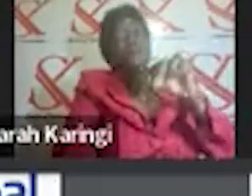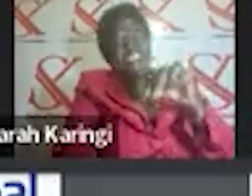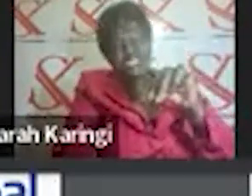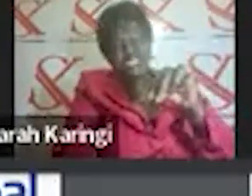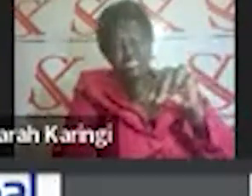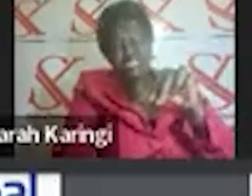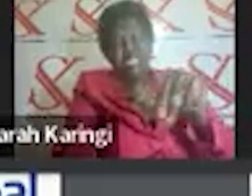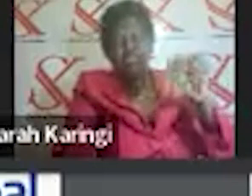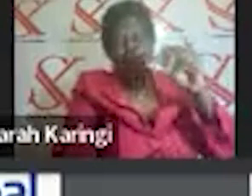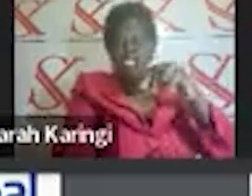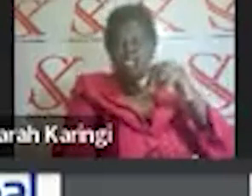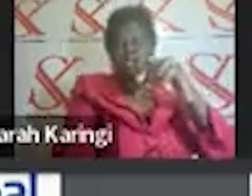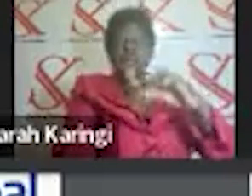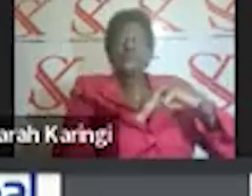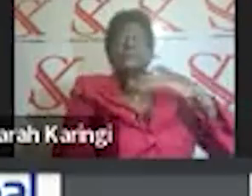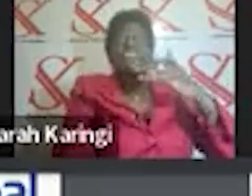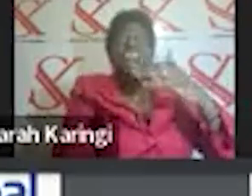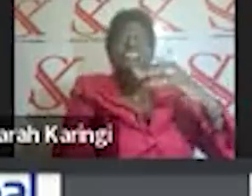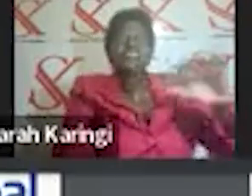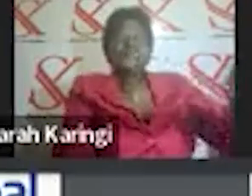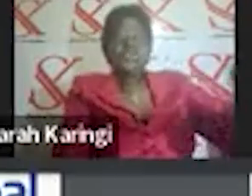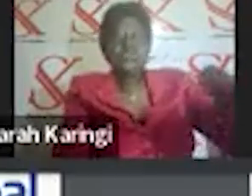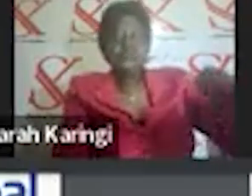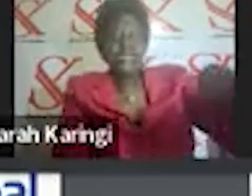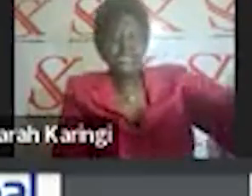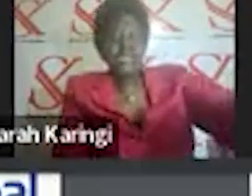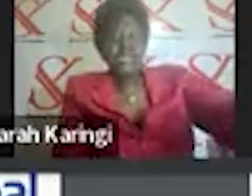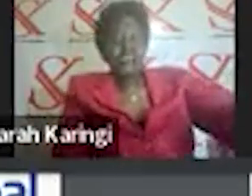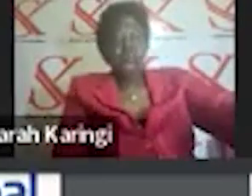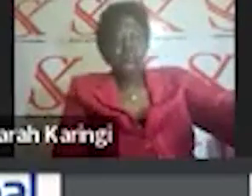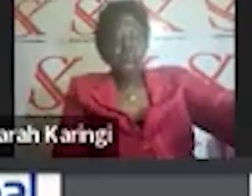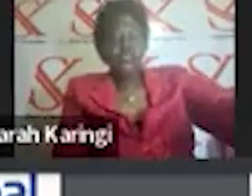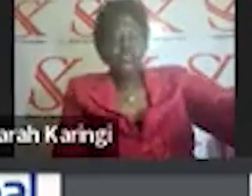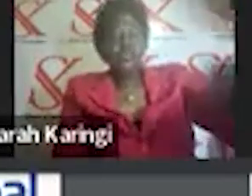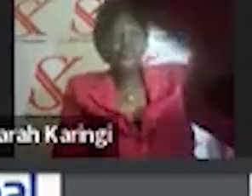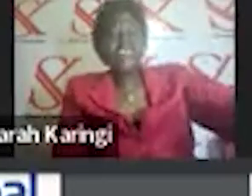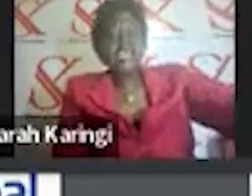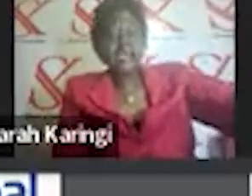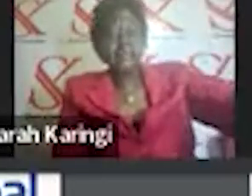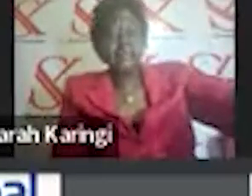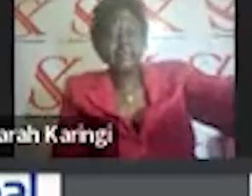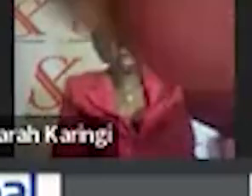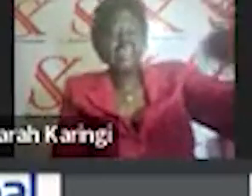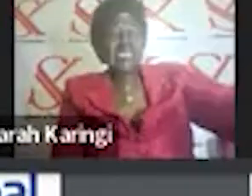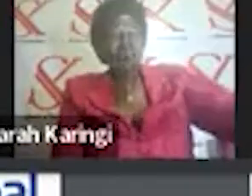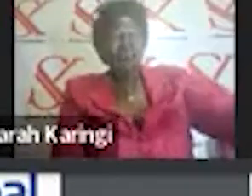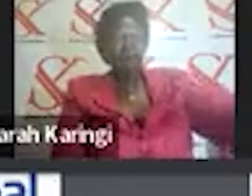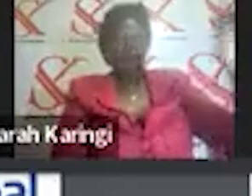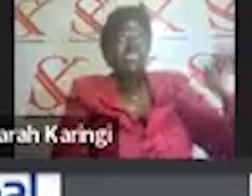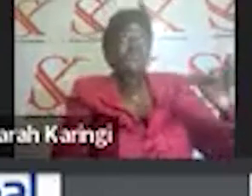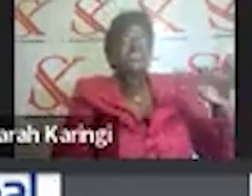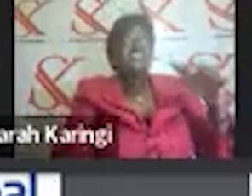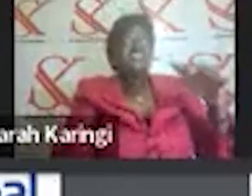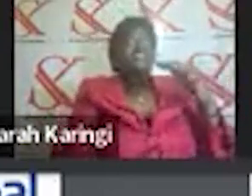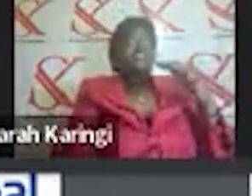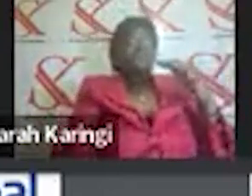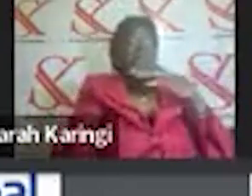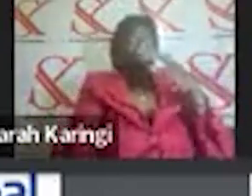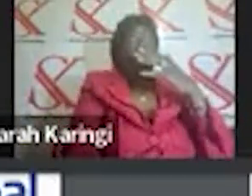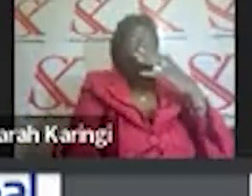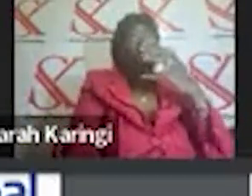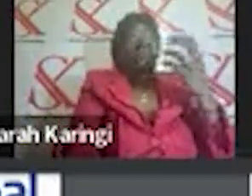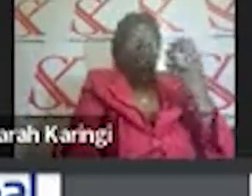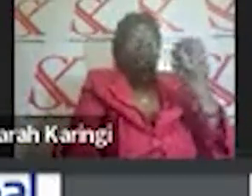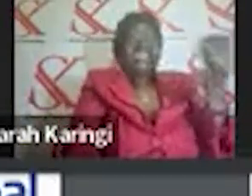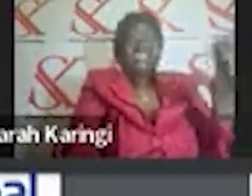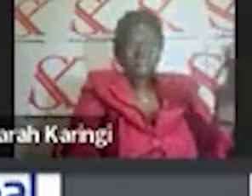the knowledge that you have to scale your business or to become that very good person that when